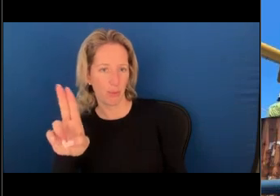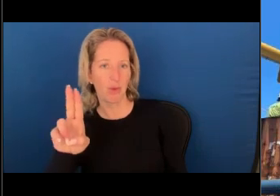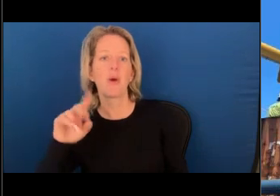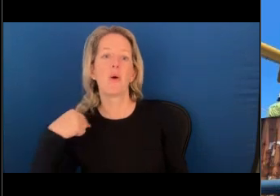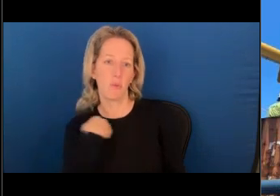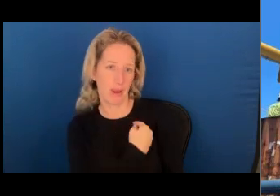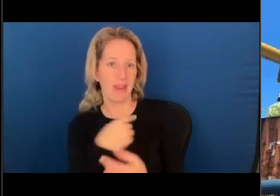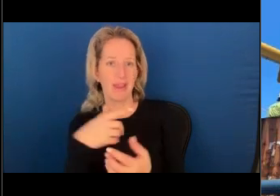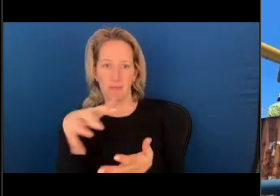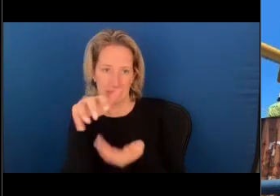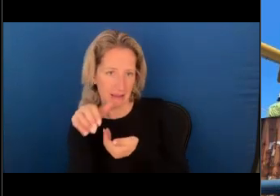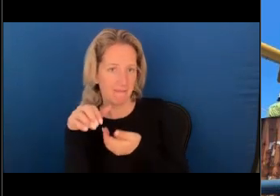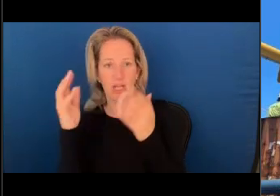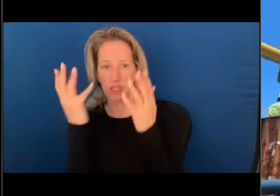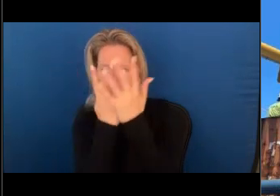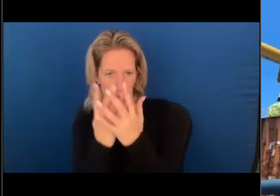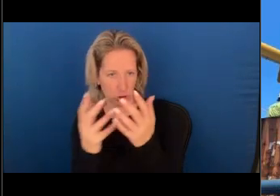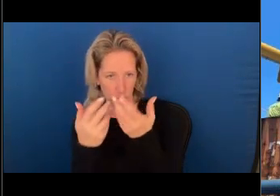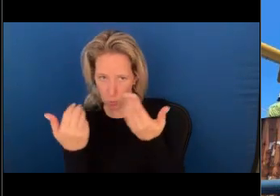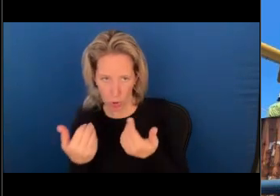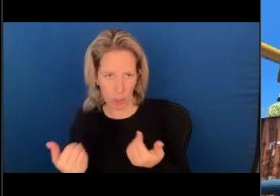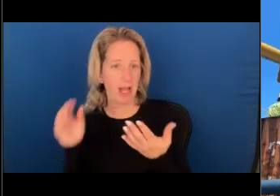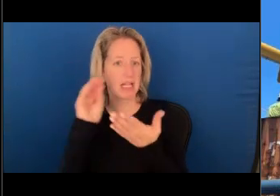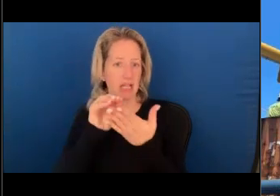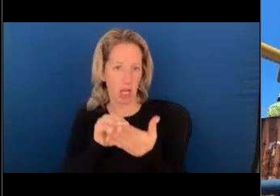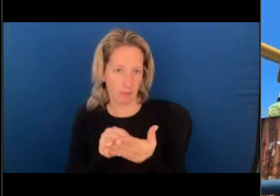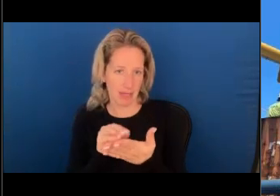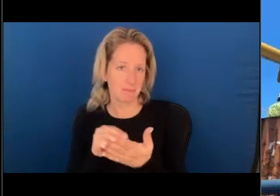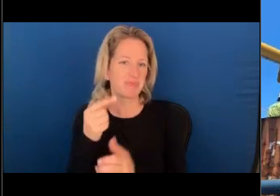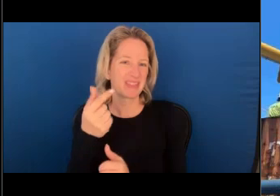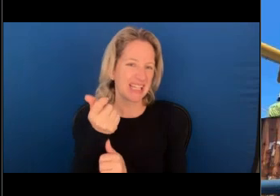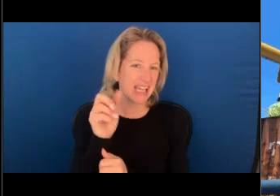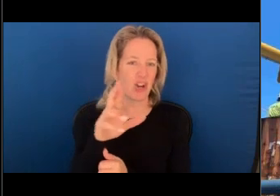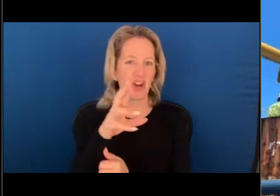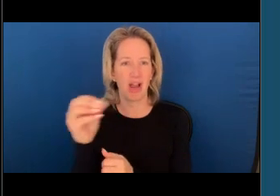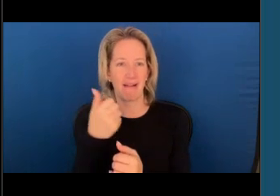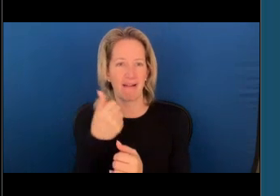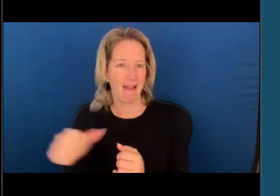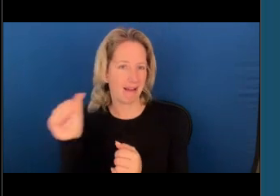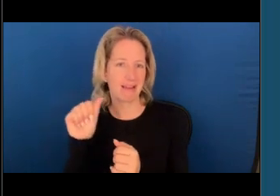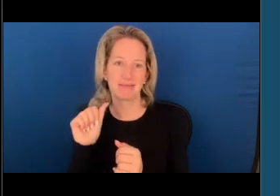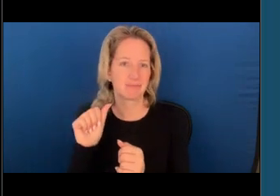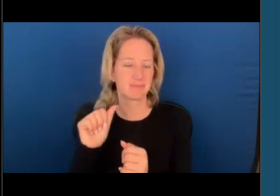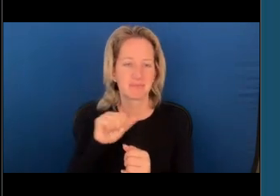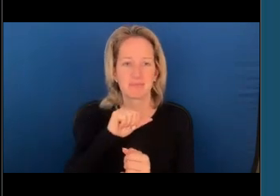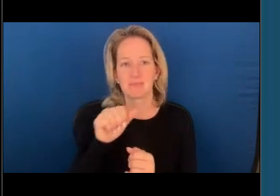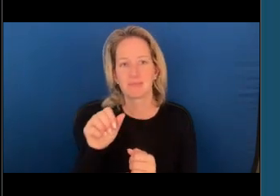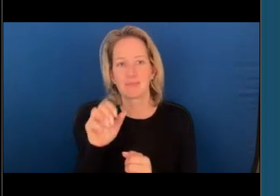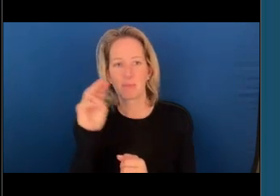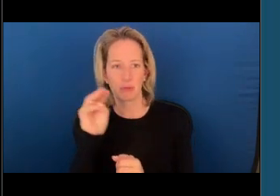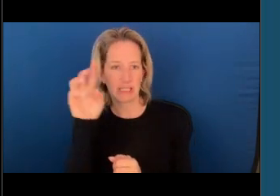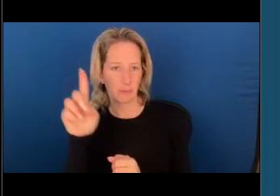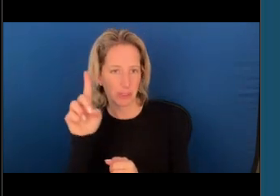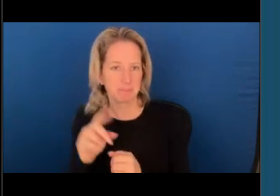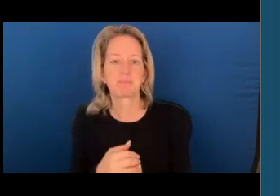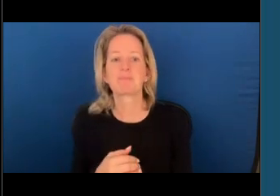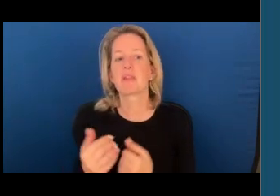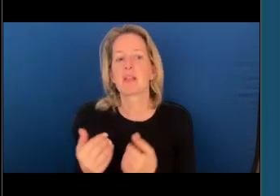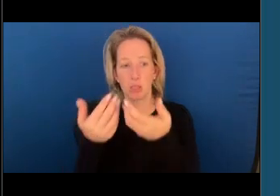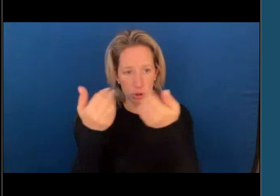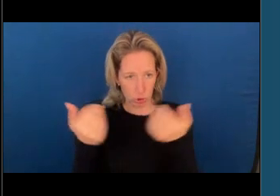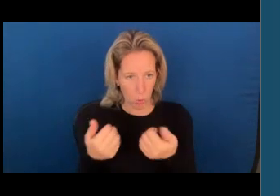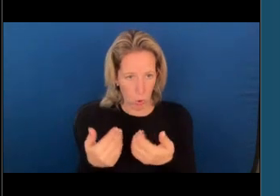receive, sort, and document the types of gear and marine debris. Next slide. So we sort by fishing gear type